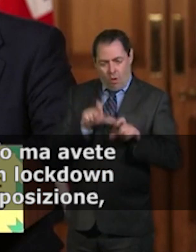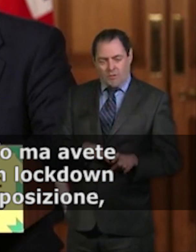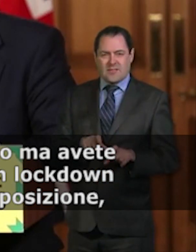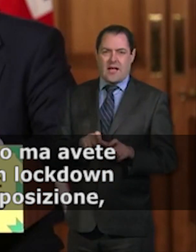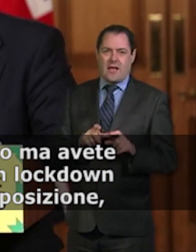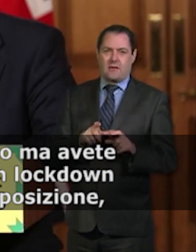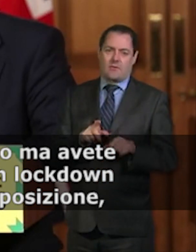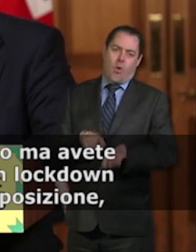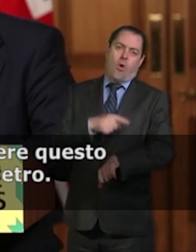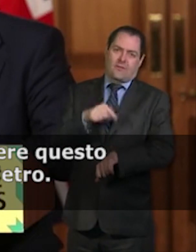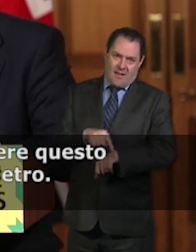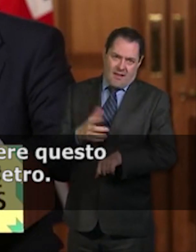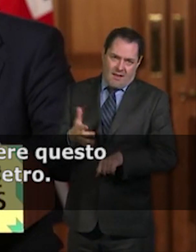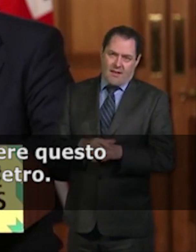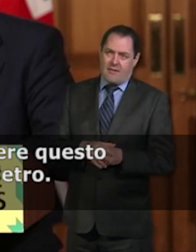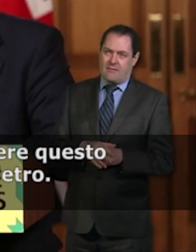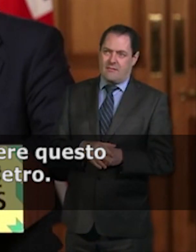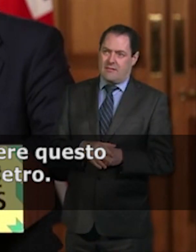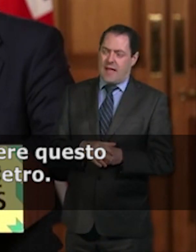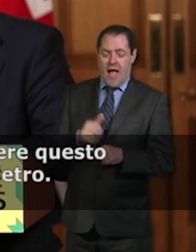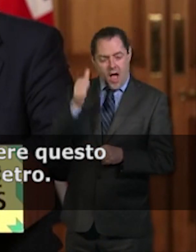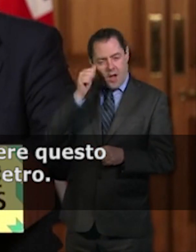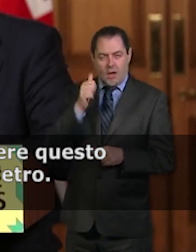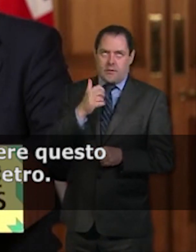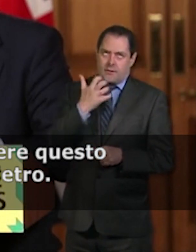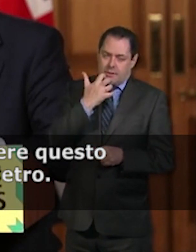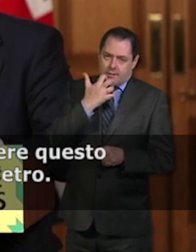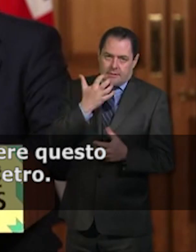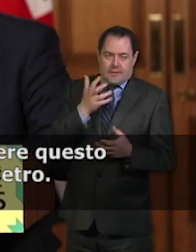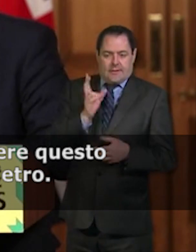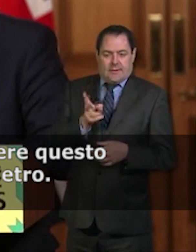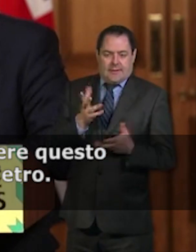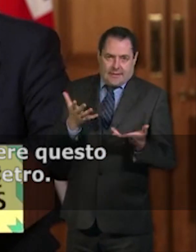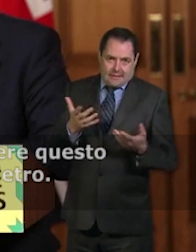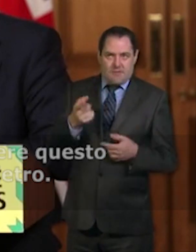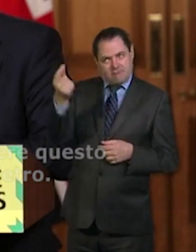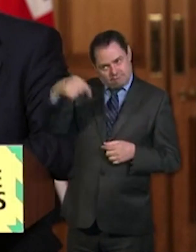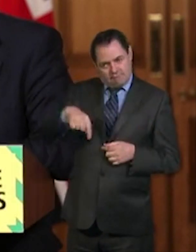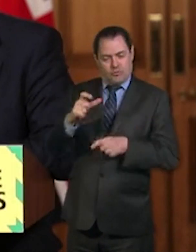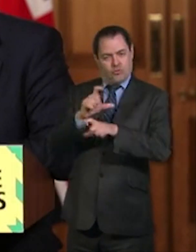I know it's an imposition, but we've really got to defeat this virus. But we want you back.